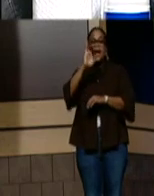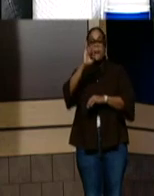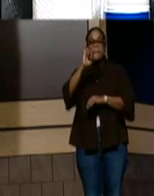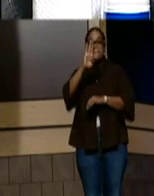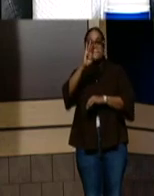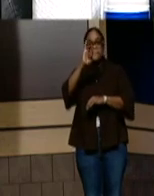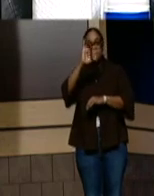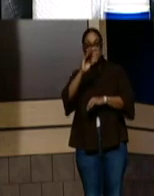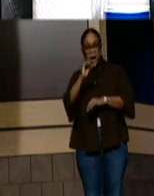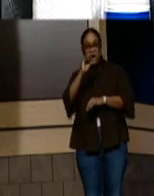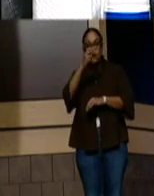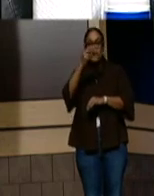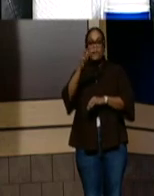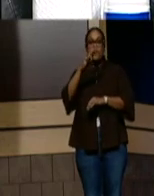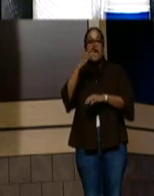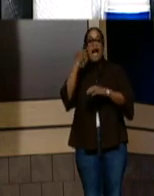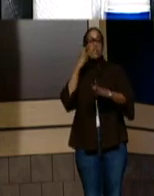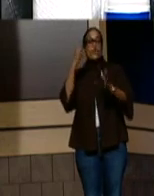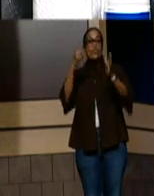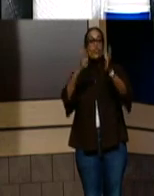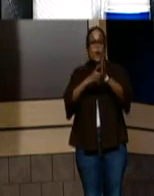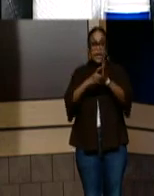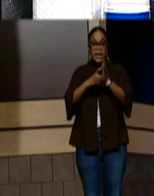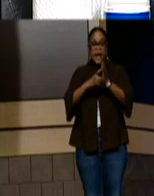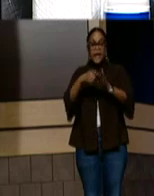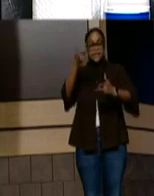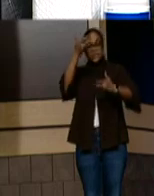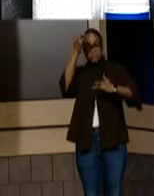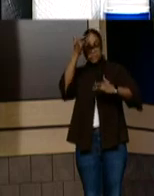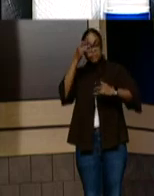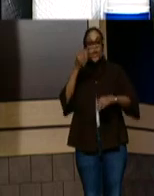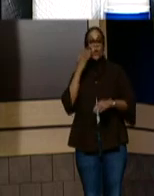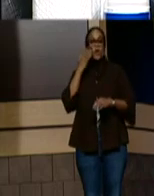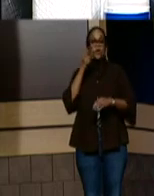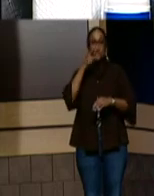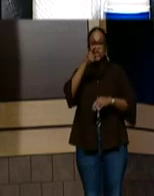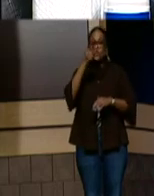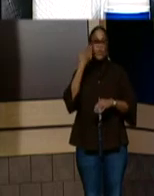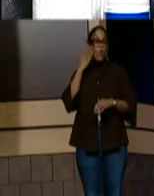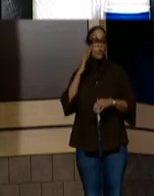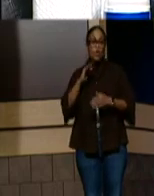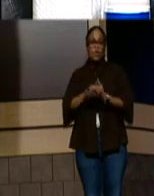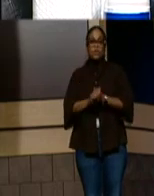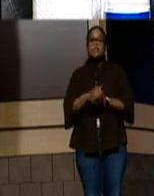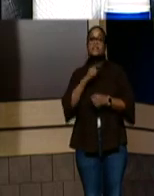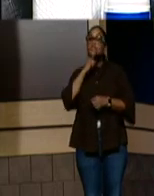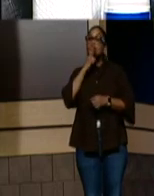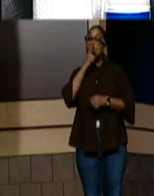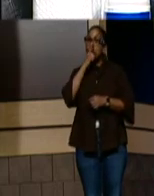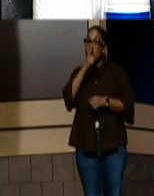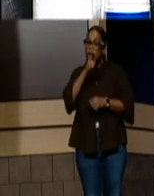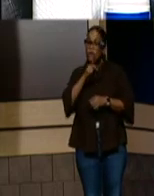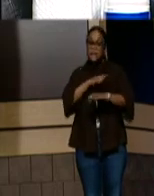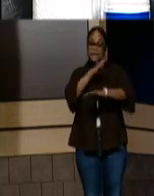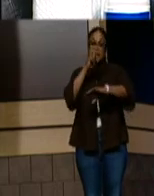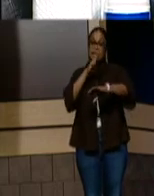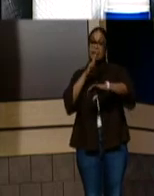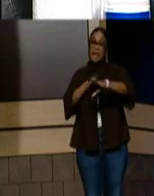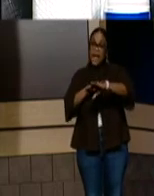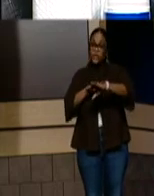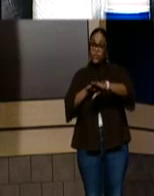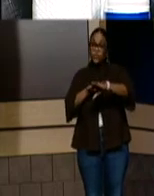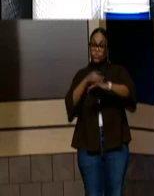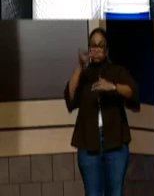how to weaponize viruses. We know the earmarks of it. We know the genome of it. This is a real virus. It's a natural virus, as